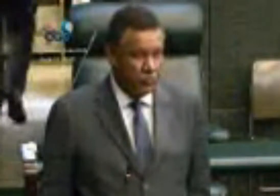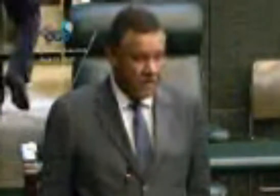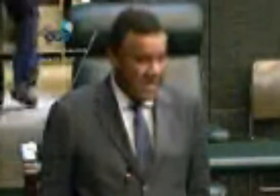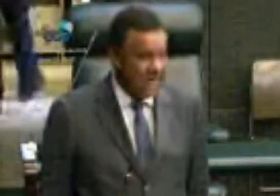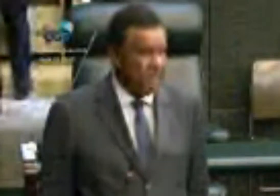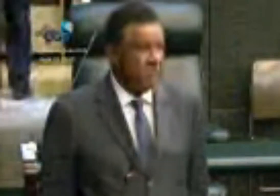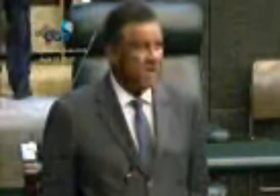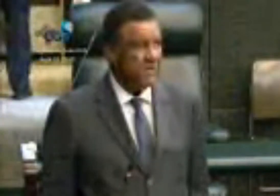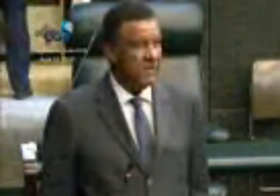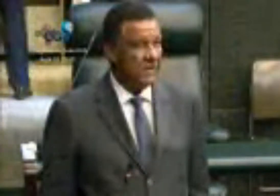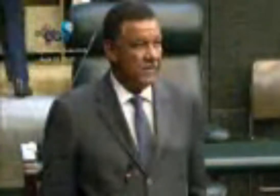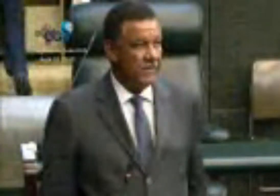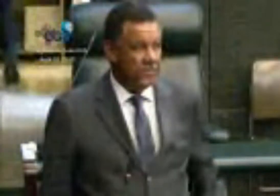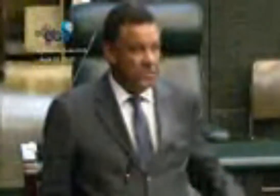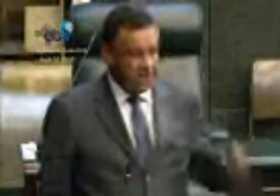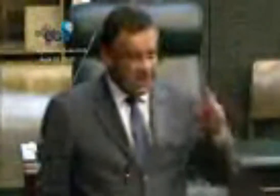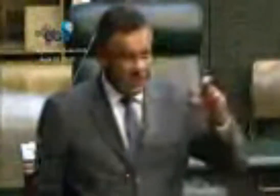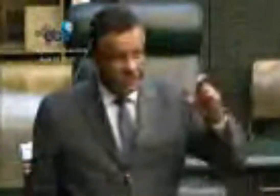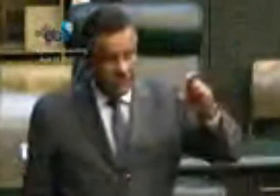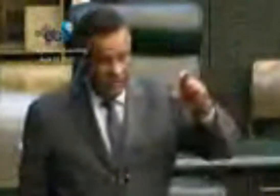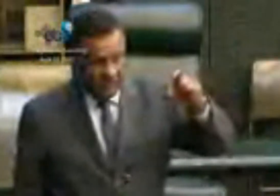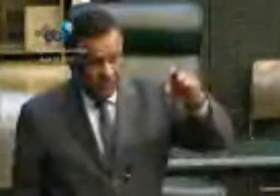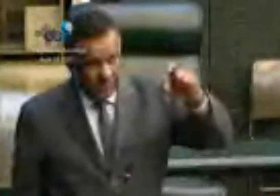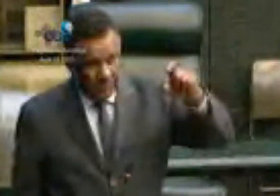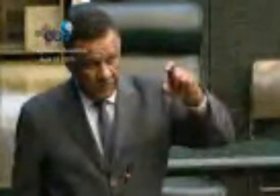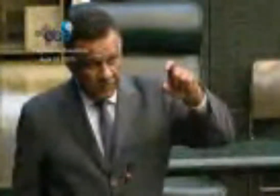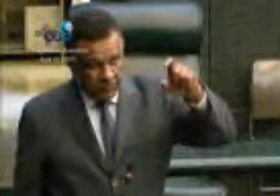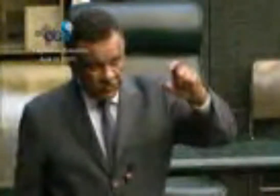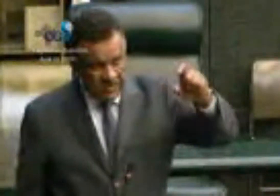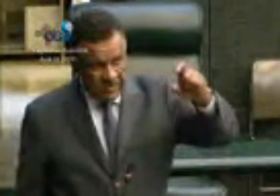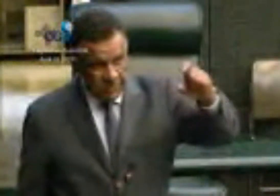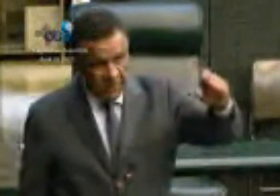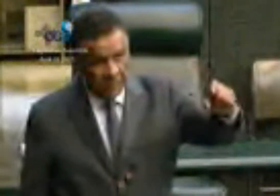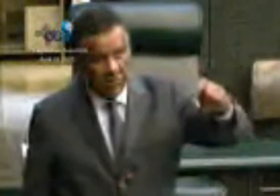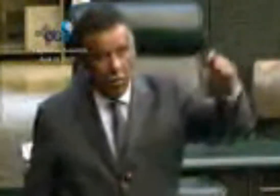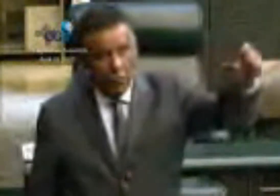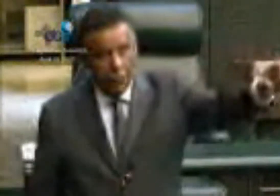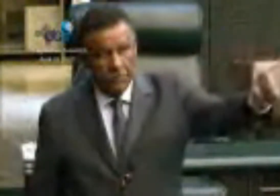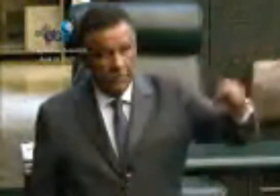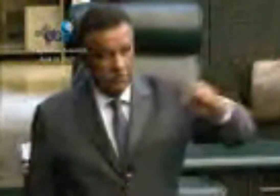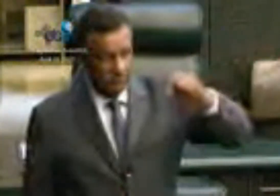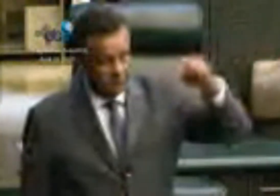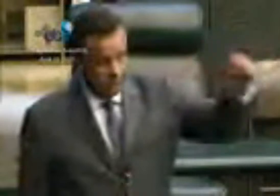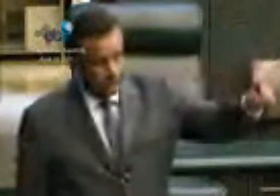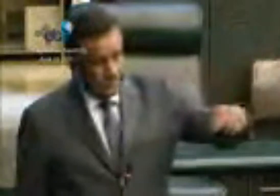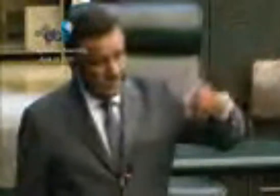give those same people hope. It is about hope now.